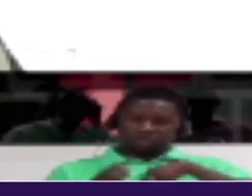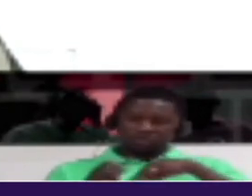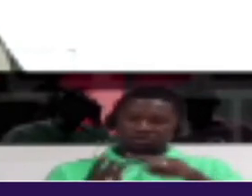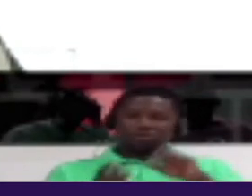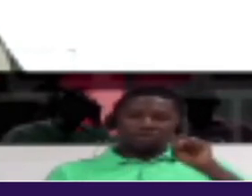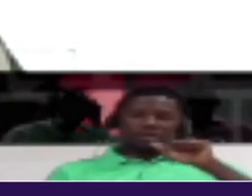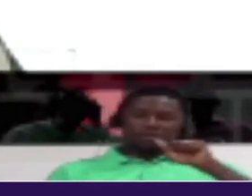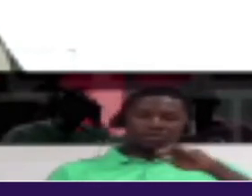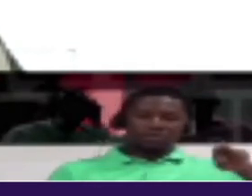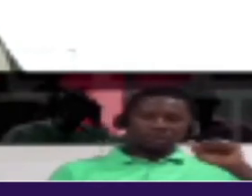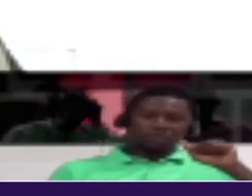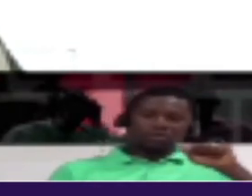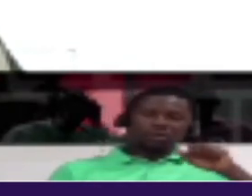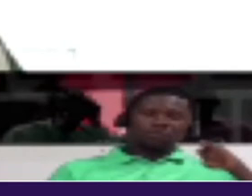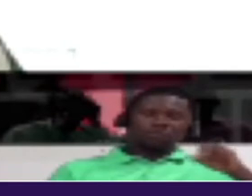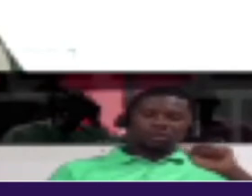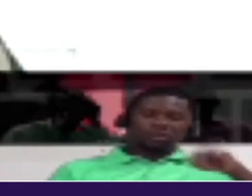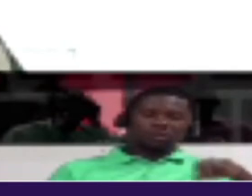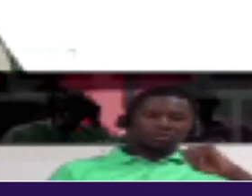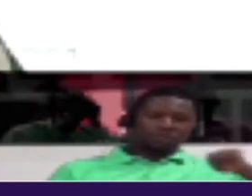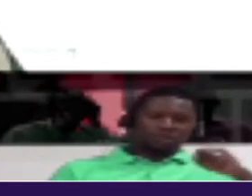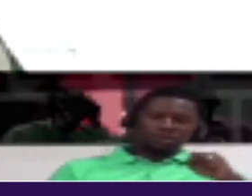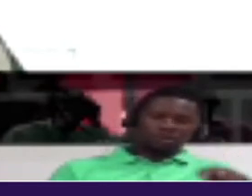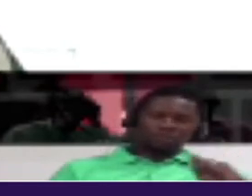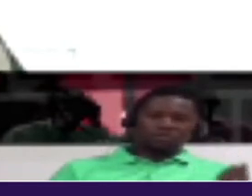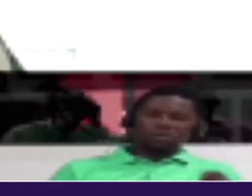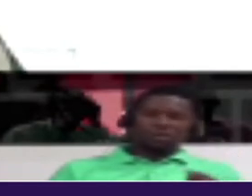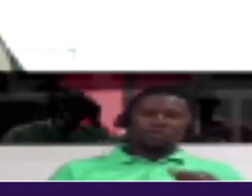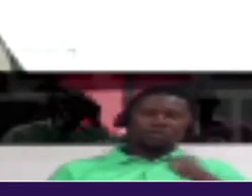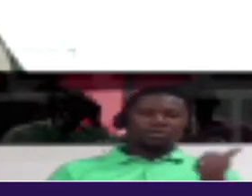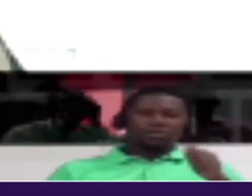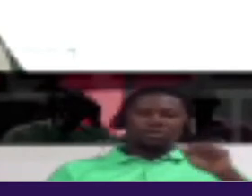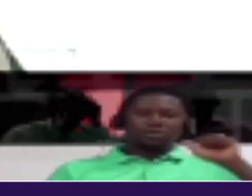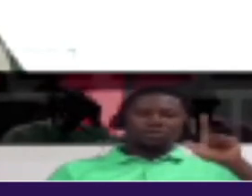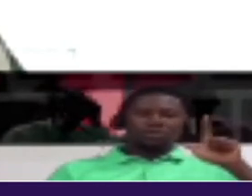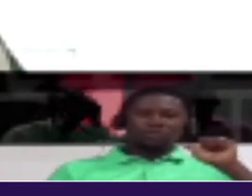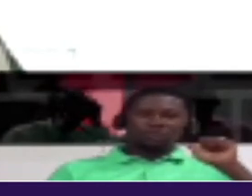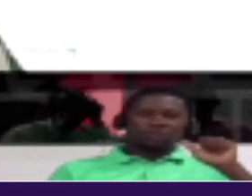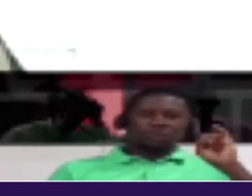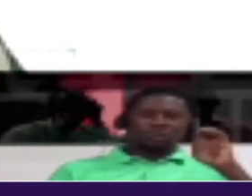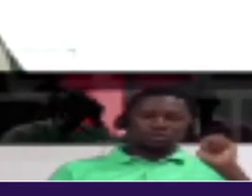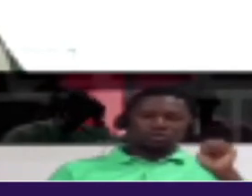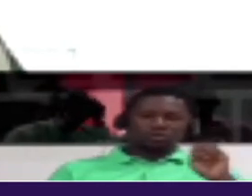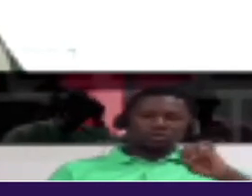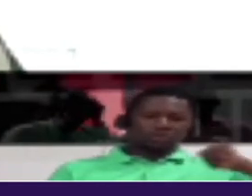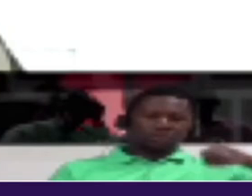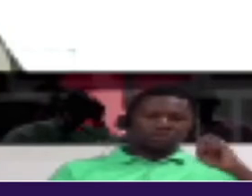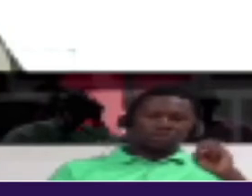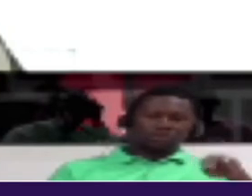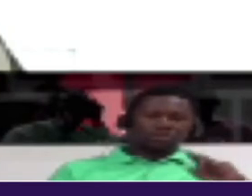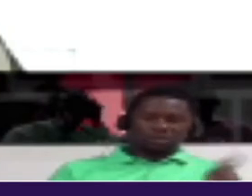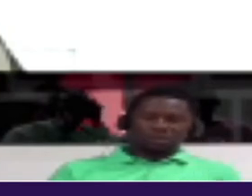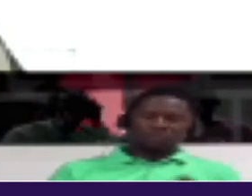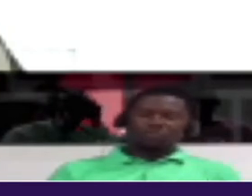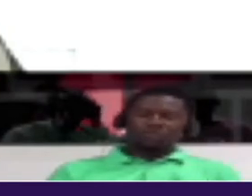myself, Sanamanjang, and Alieu Jeng. Good. And then what happened? So he pushed this man past us and he pushed him forward,